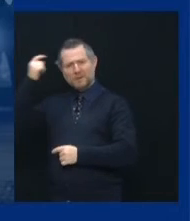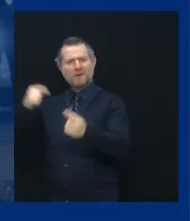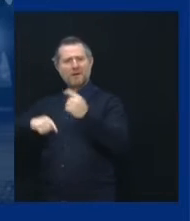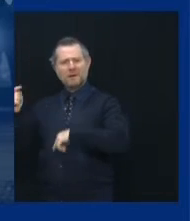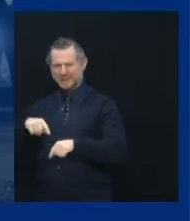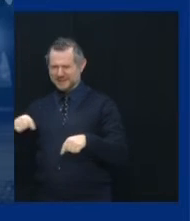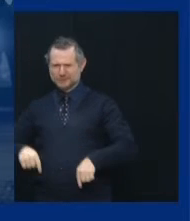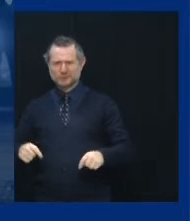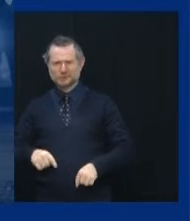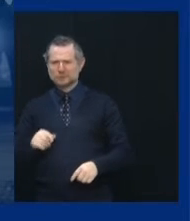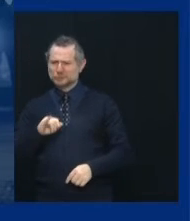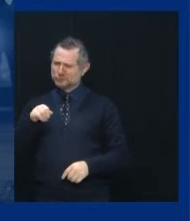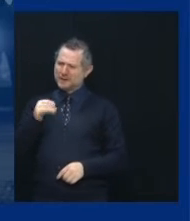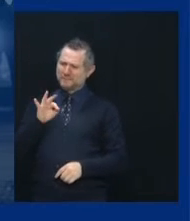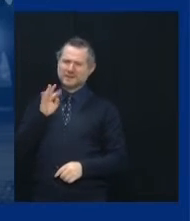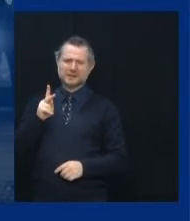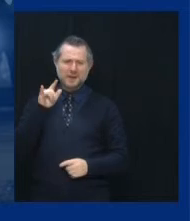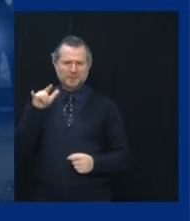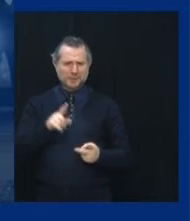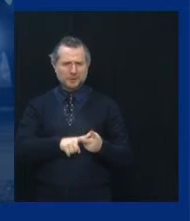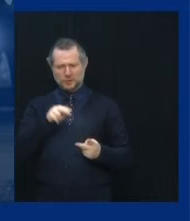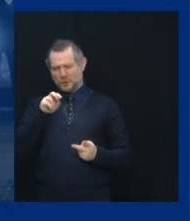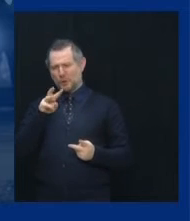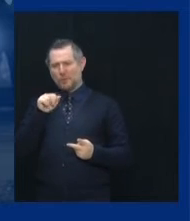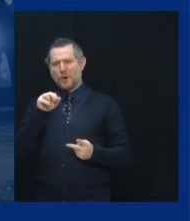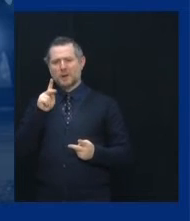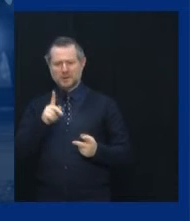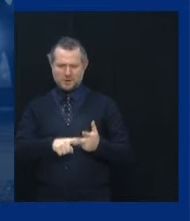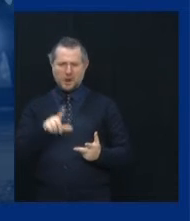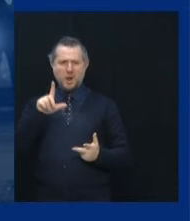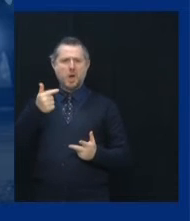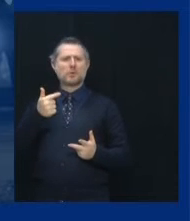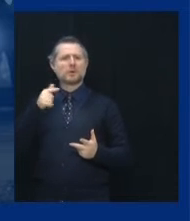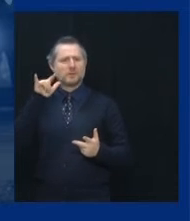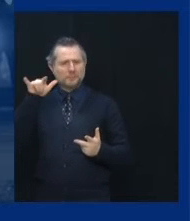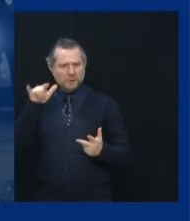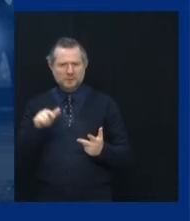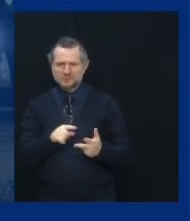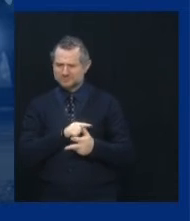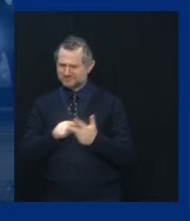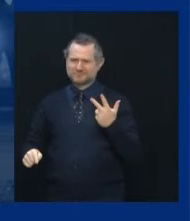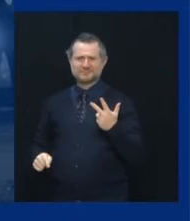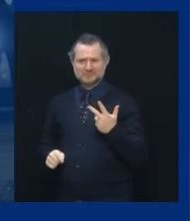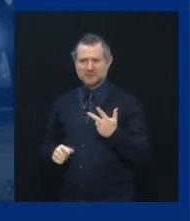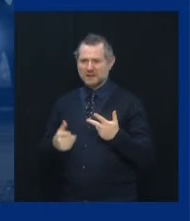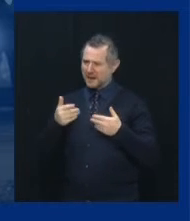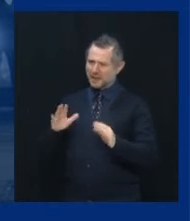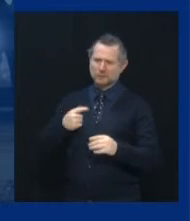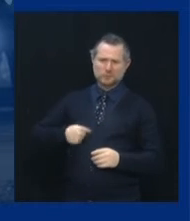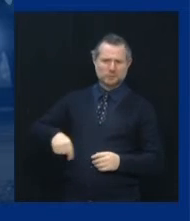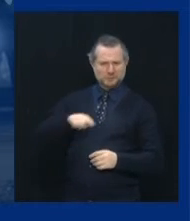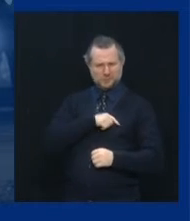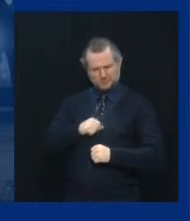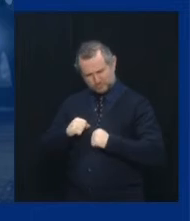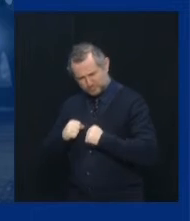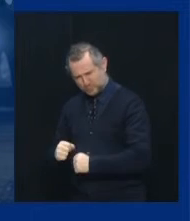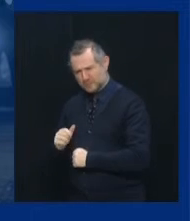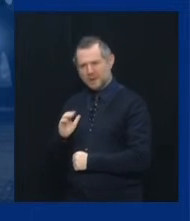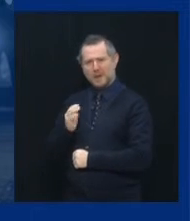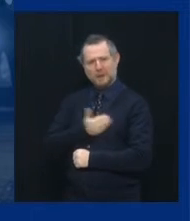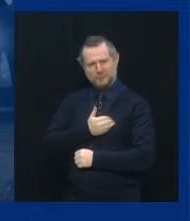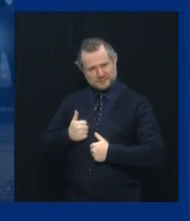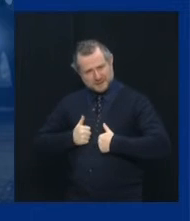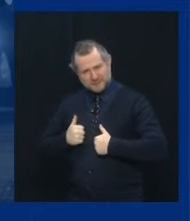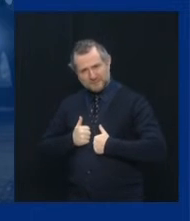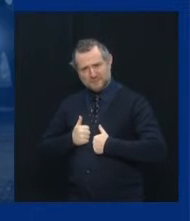JFK. They come to Newark. People are landing at LaGuardia Airport. Let us protect ourselves. As governor, I don't